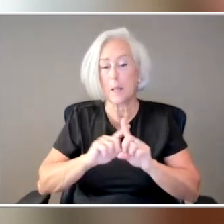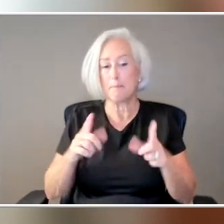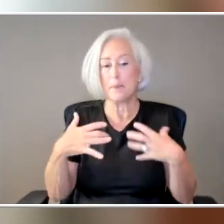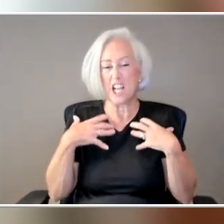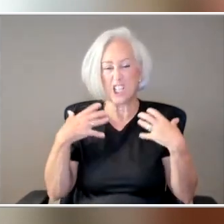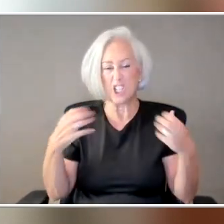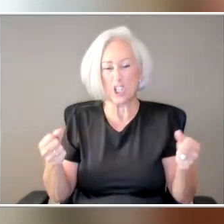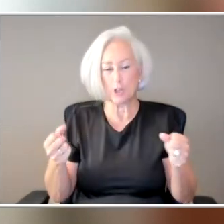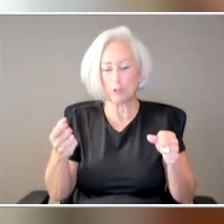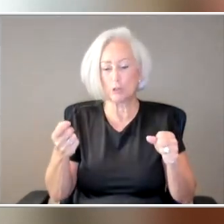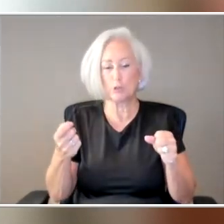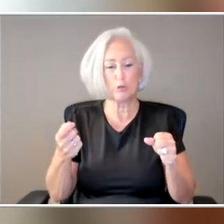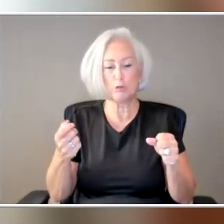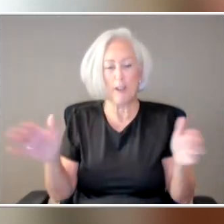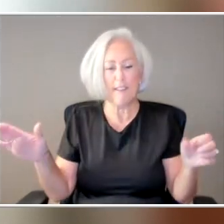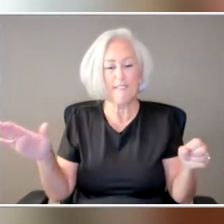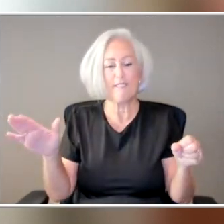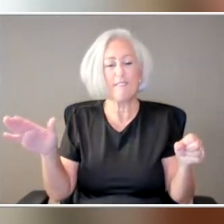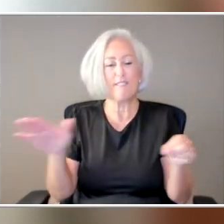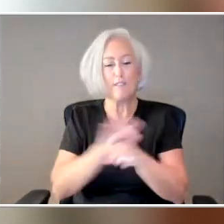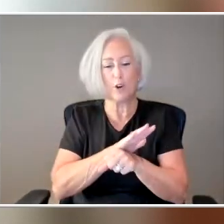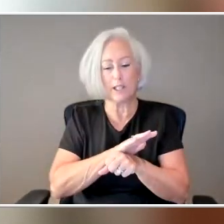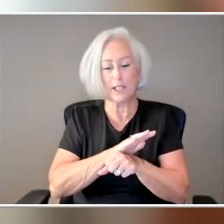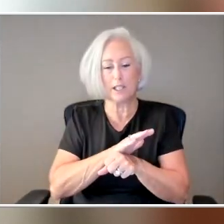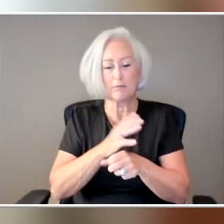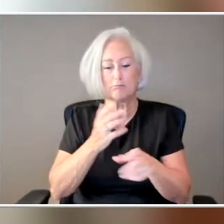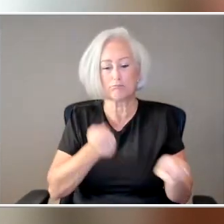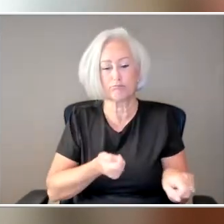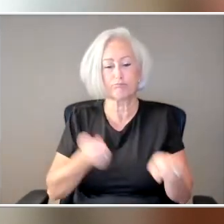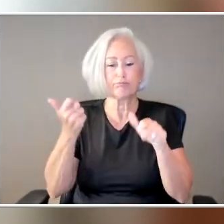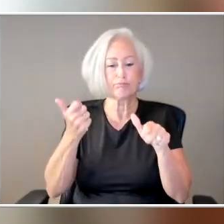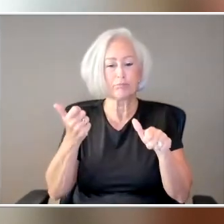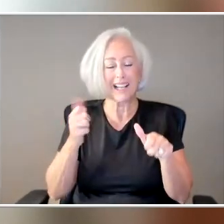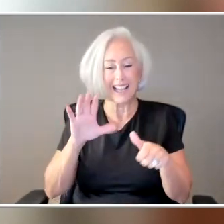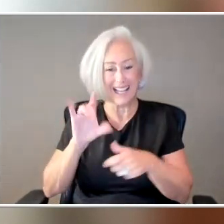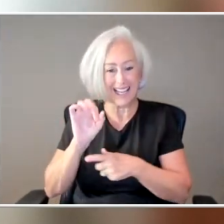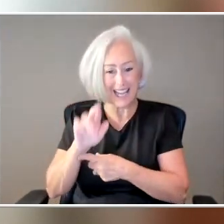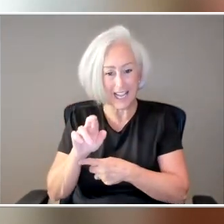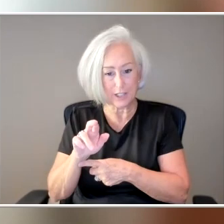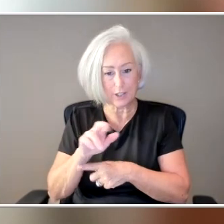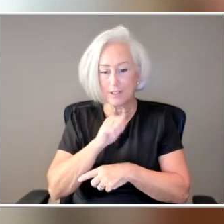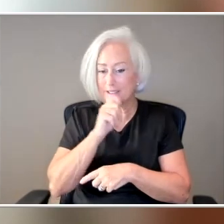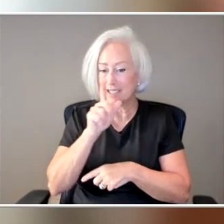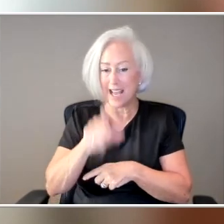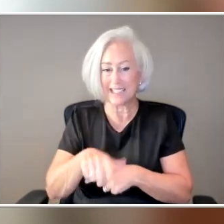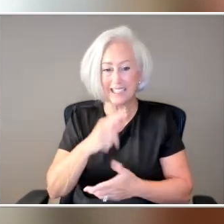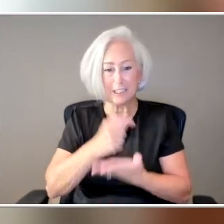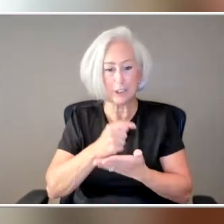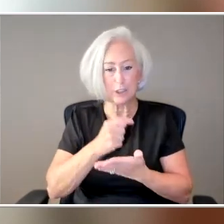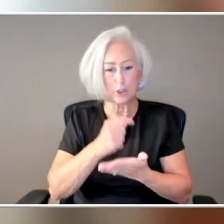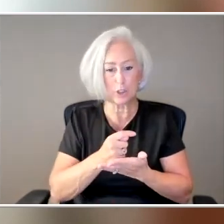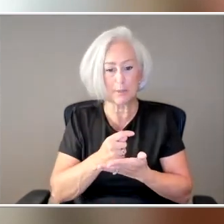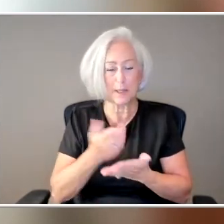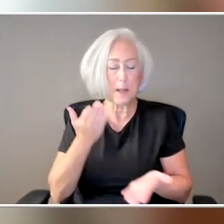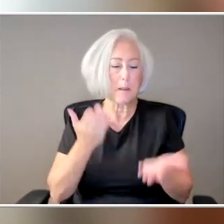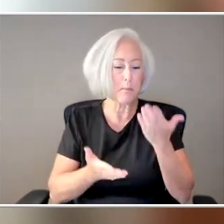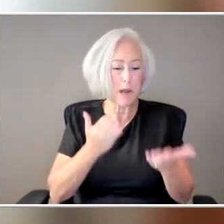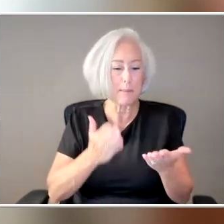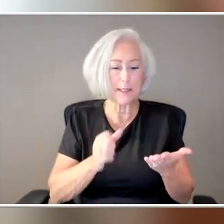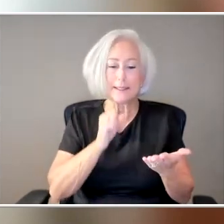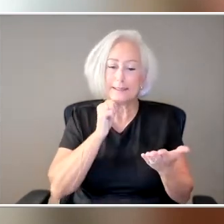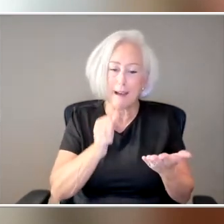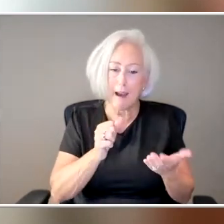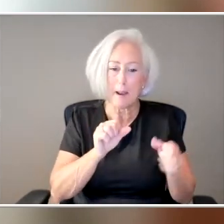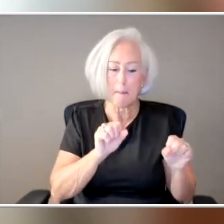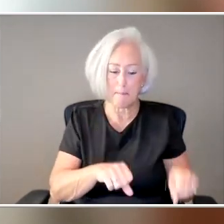cancer completely and not need any more treatment is not going to be a likely possibility. For many, many cancers now,